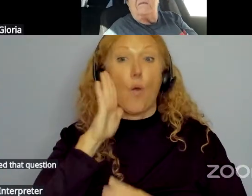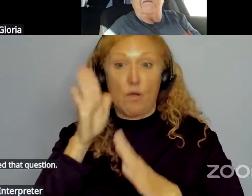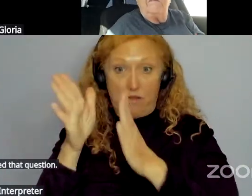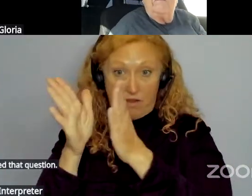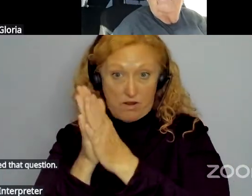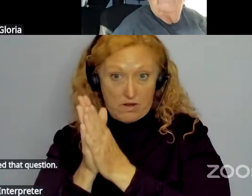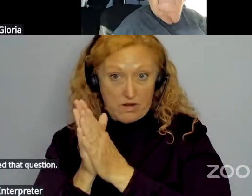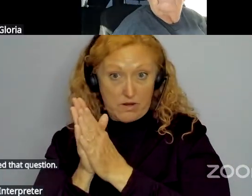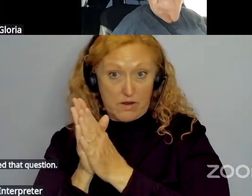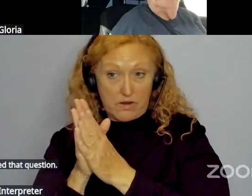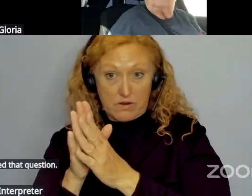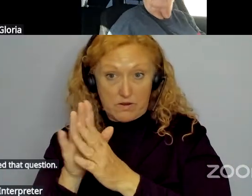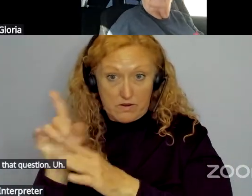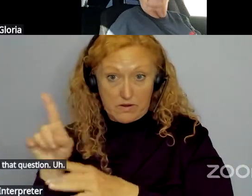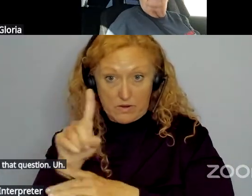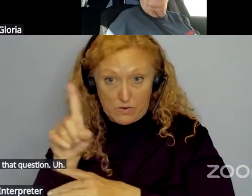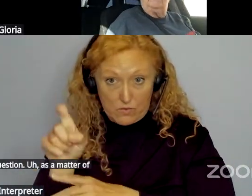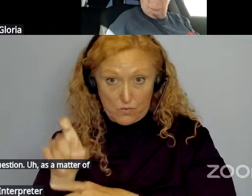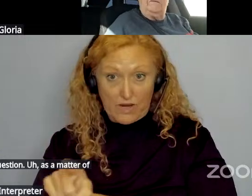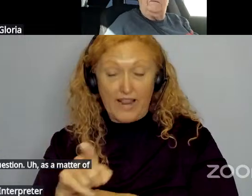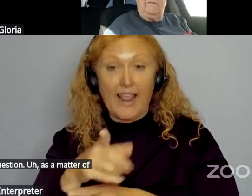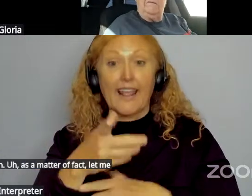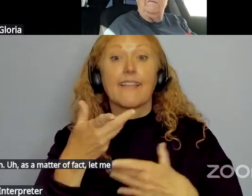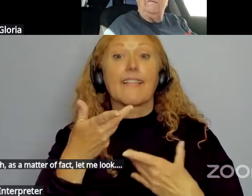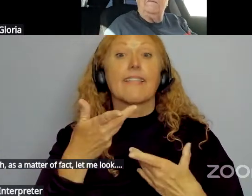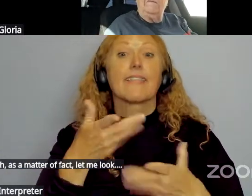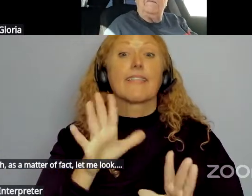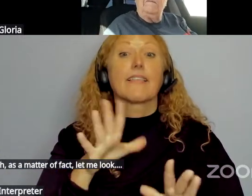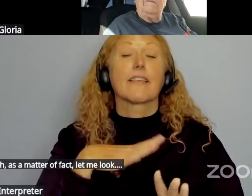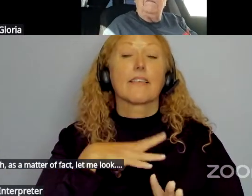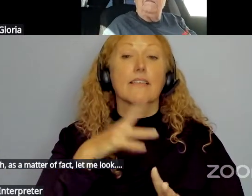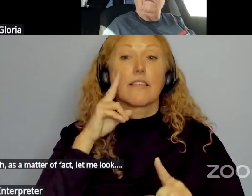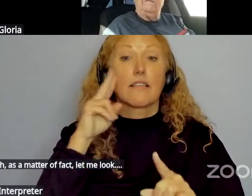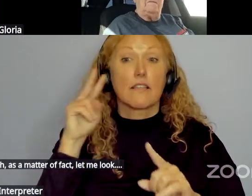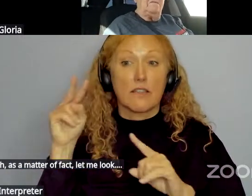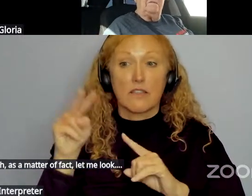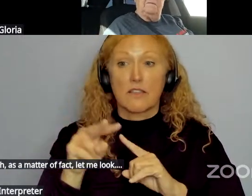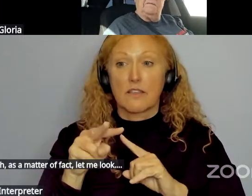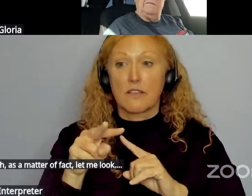Uh, as a matter of fact, let me look.